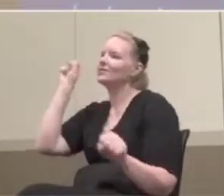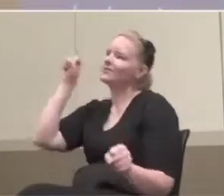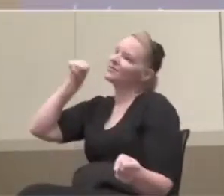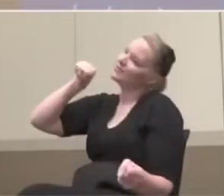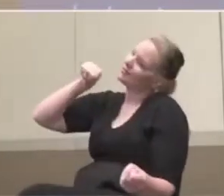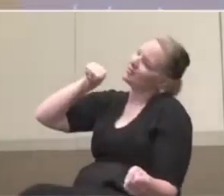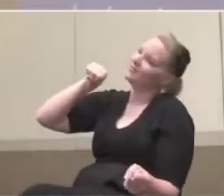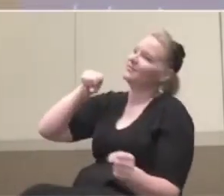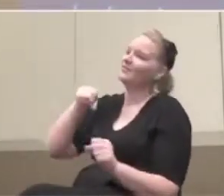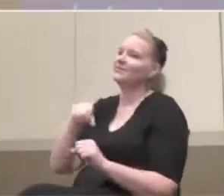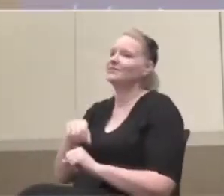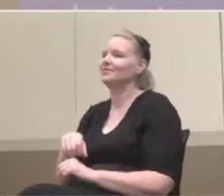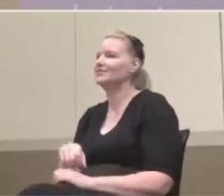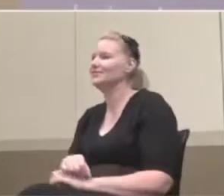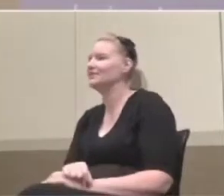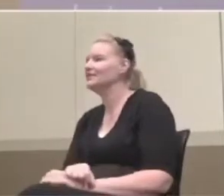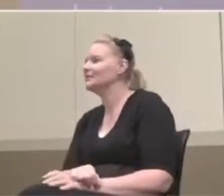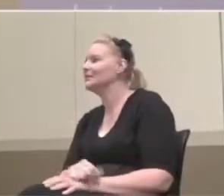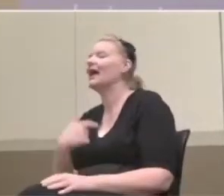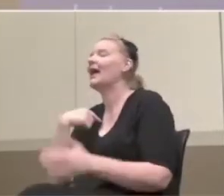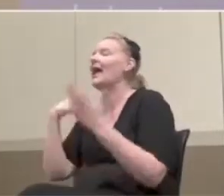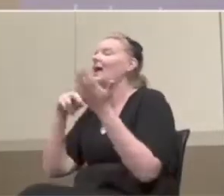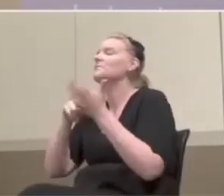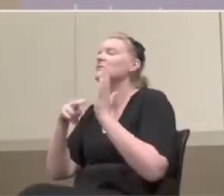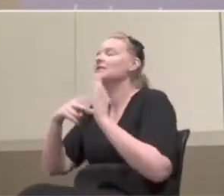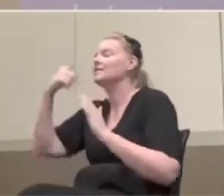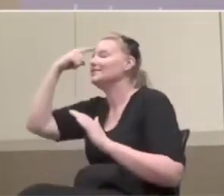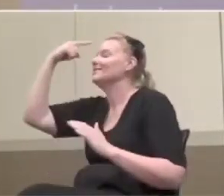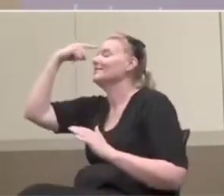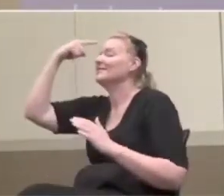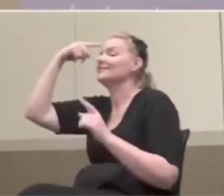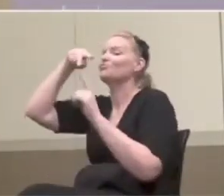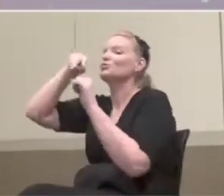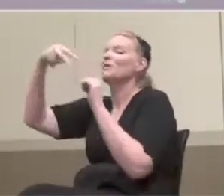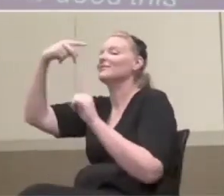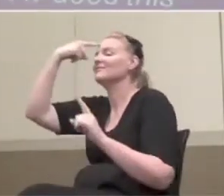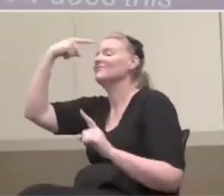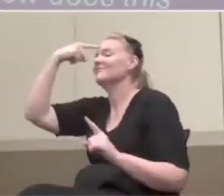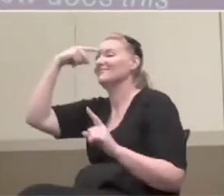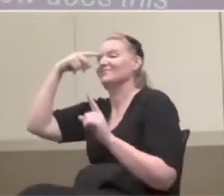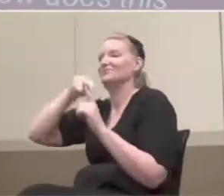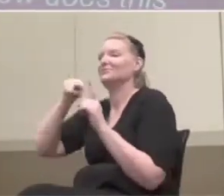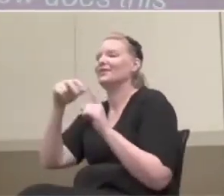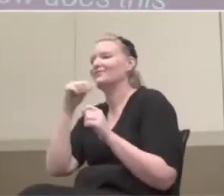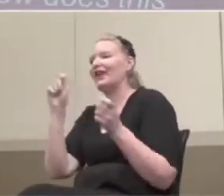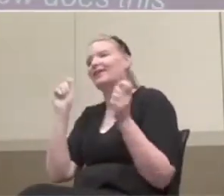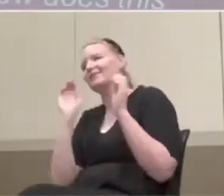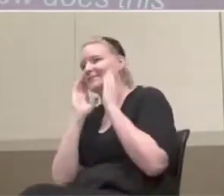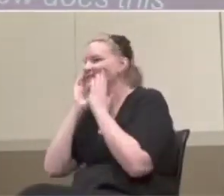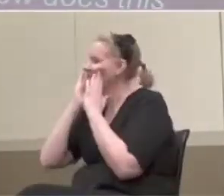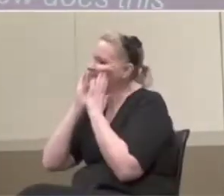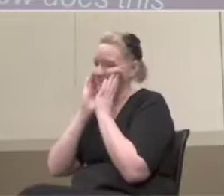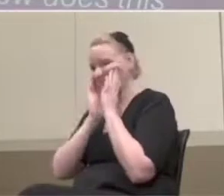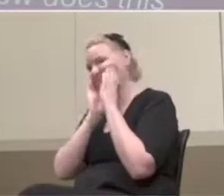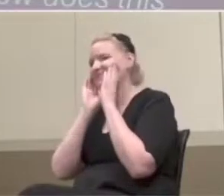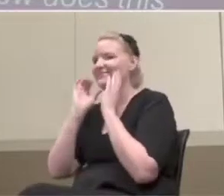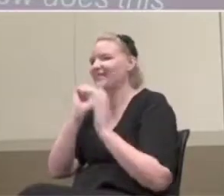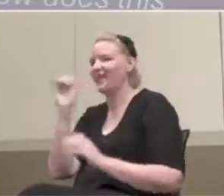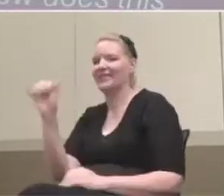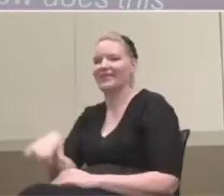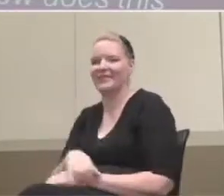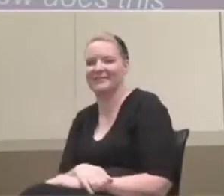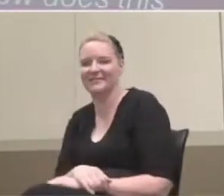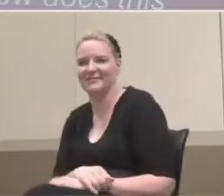I mean perspective in here. It's Cute. Okay.